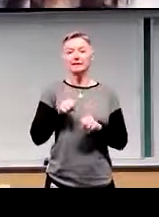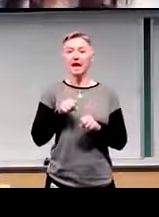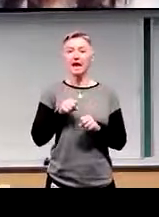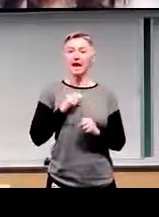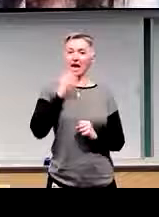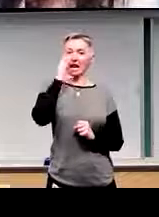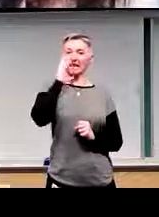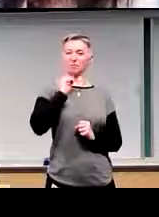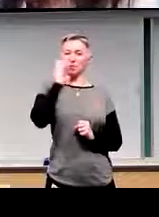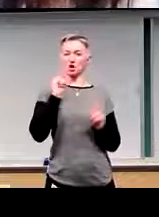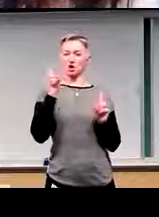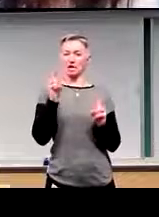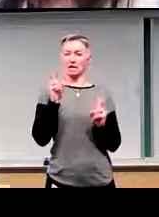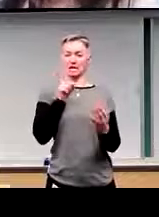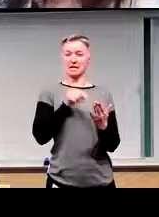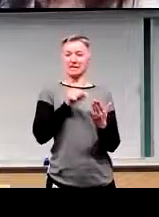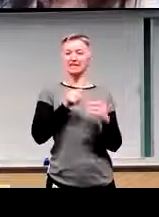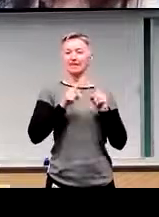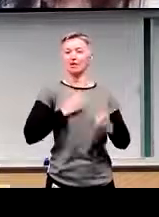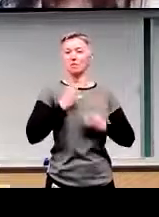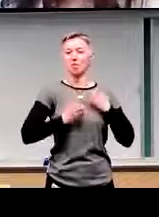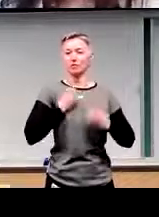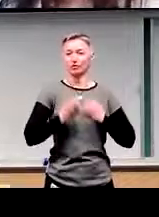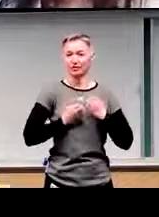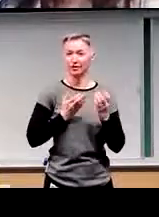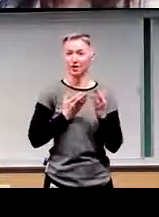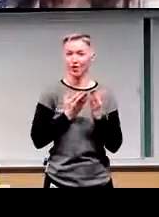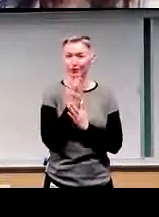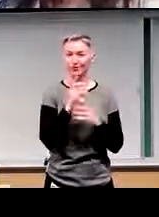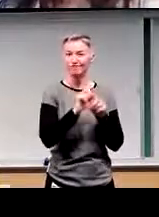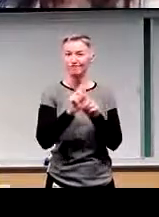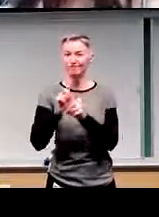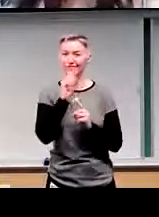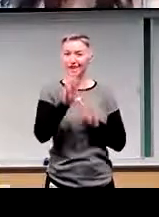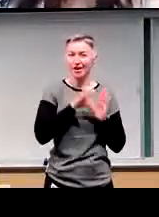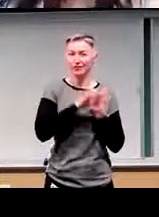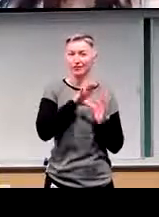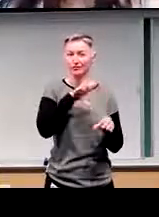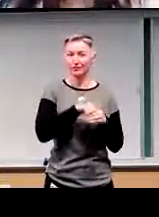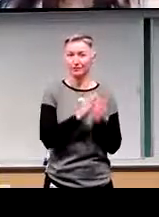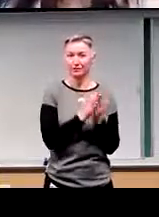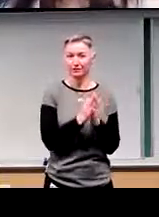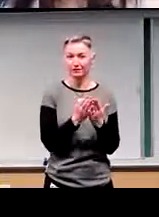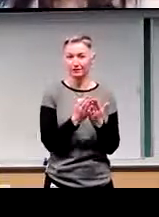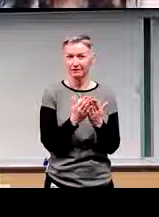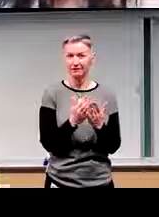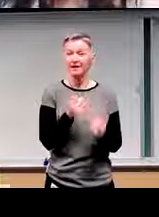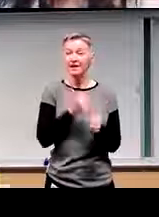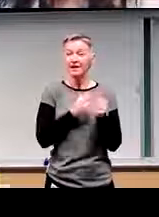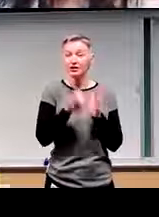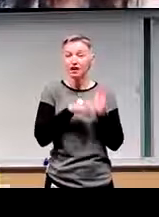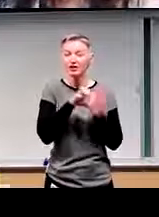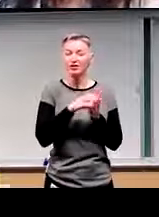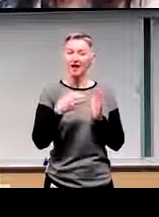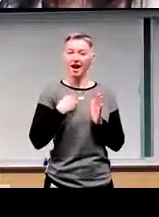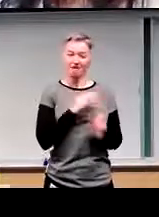experience many different emotions through many different characters, each with their own unique